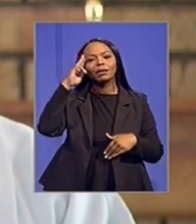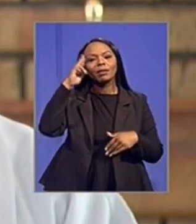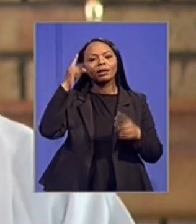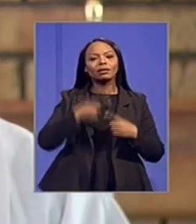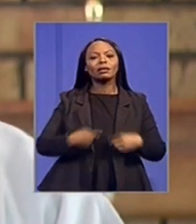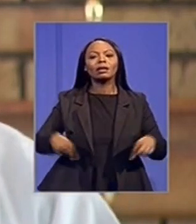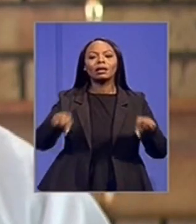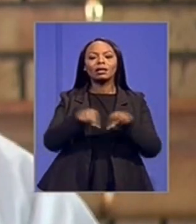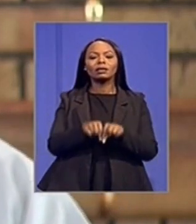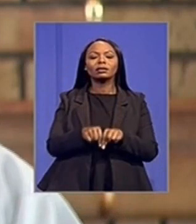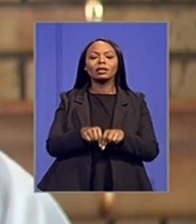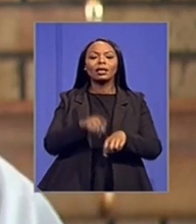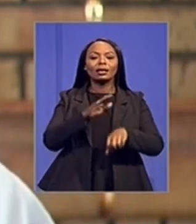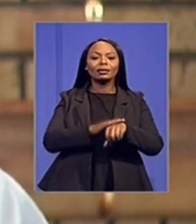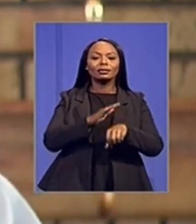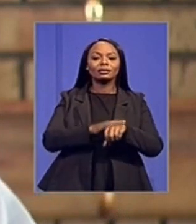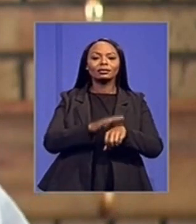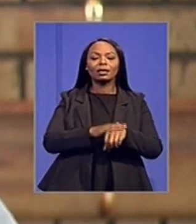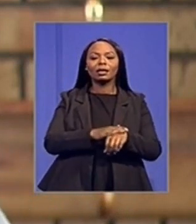our time here on earth